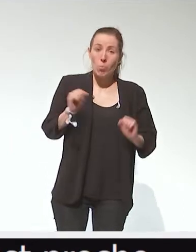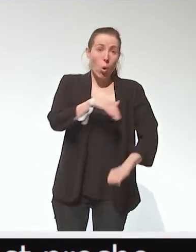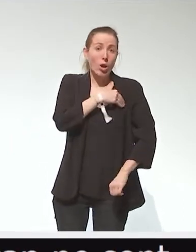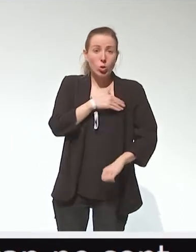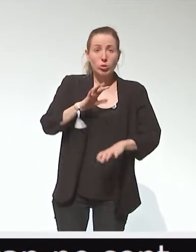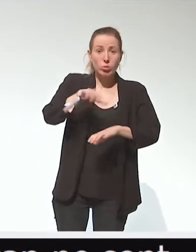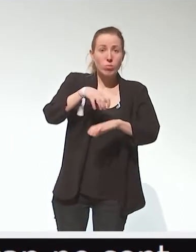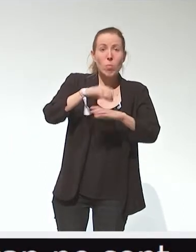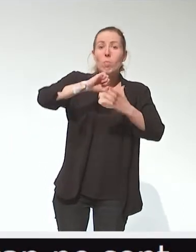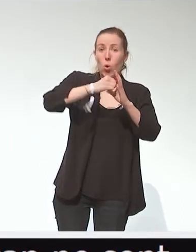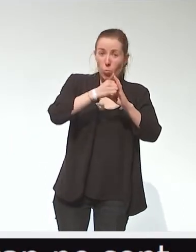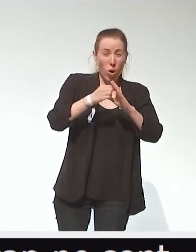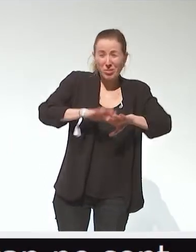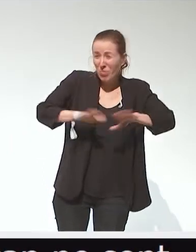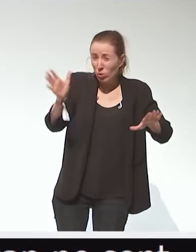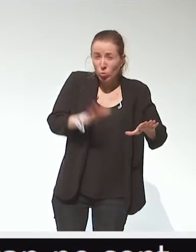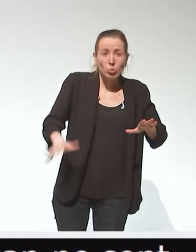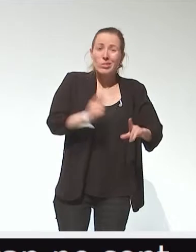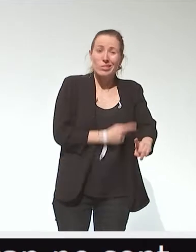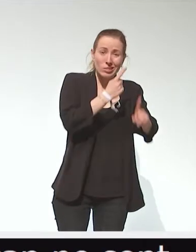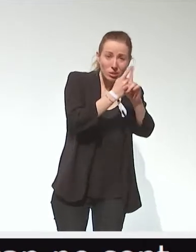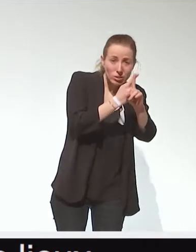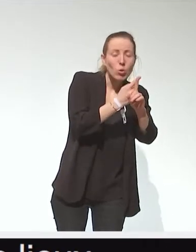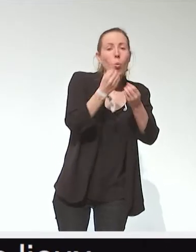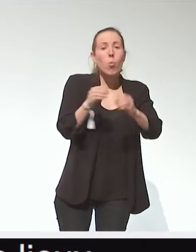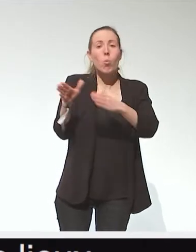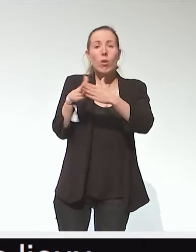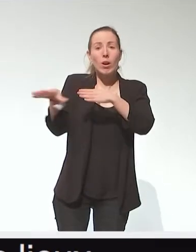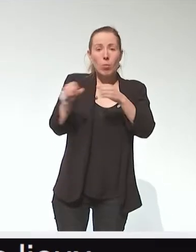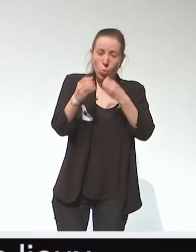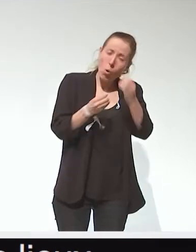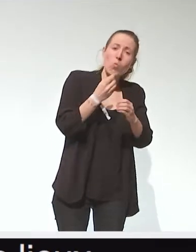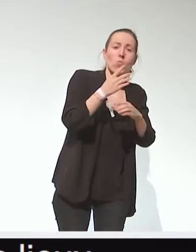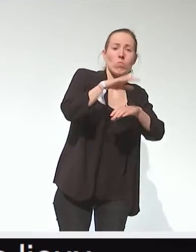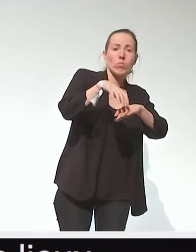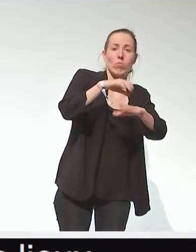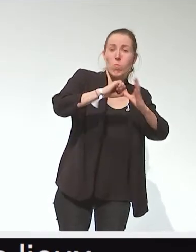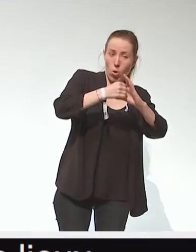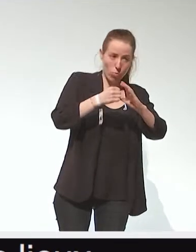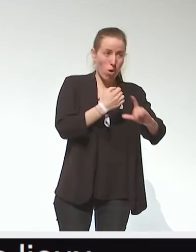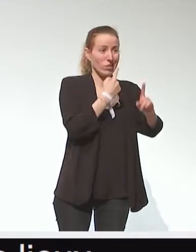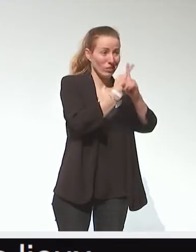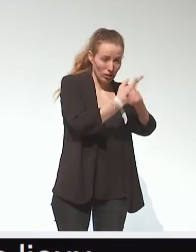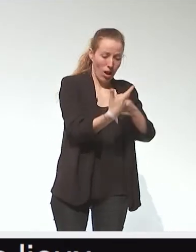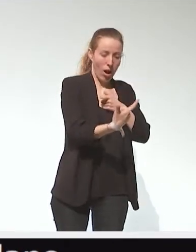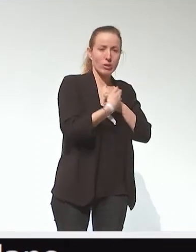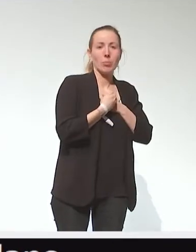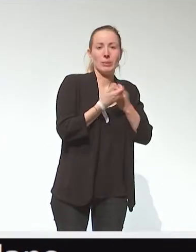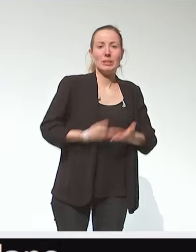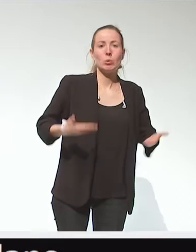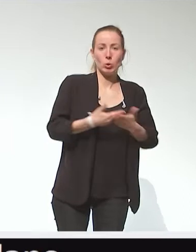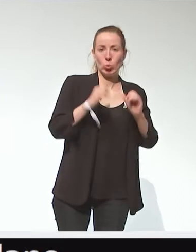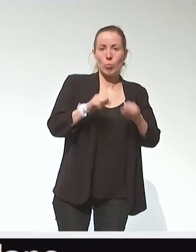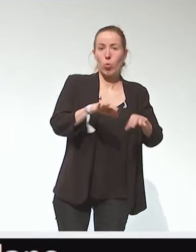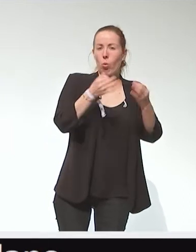Pôle emploi agency where they can find an advisor, a counselor from Pôle emploi or Cap emploi who